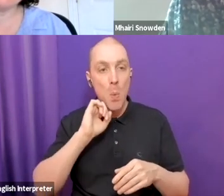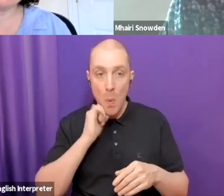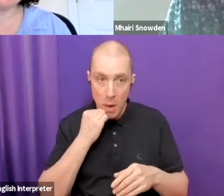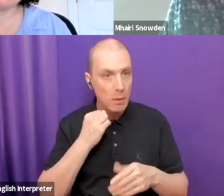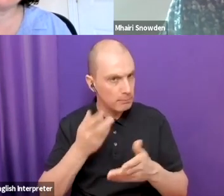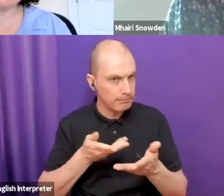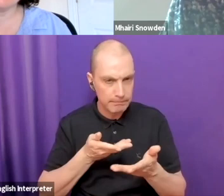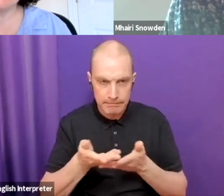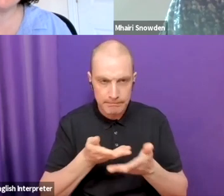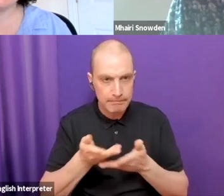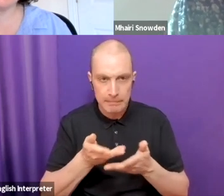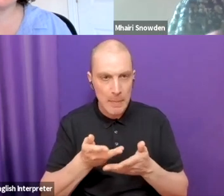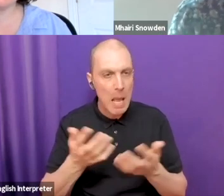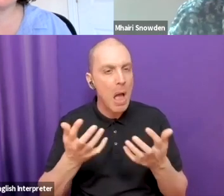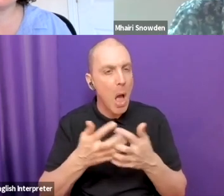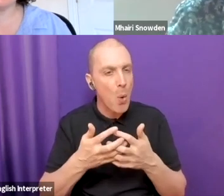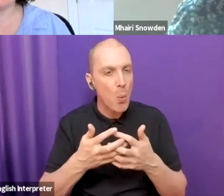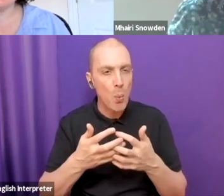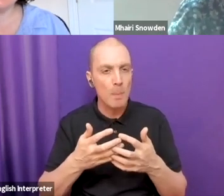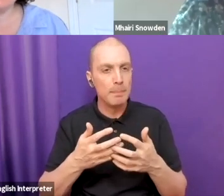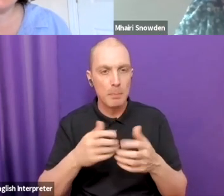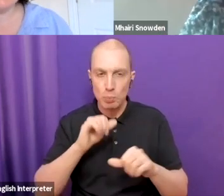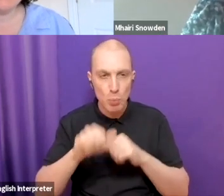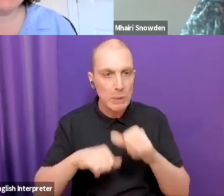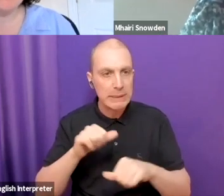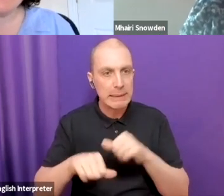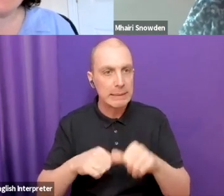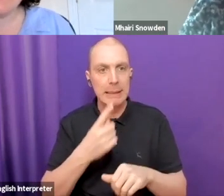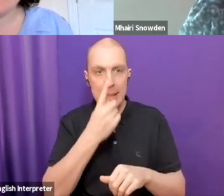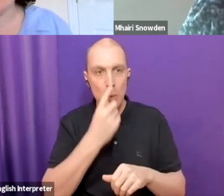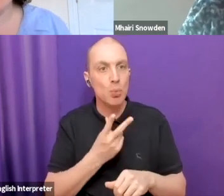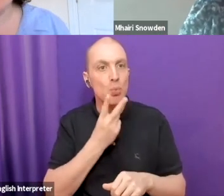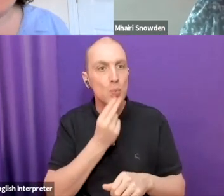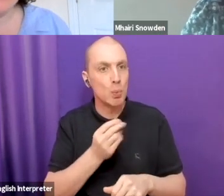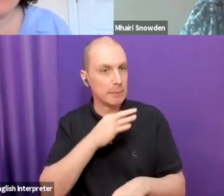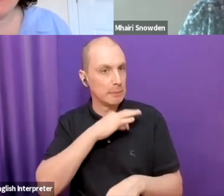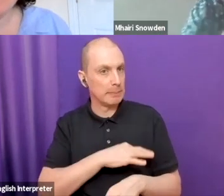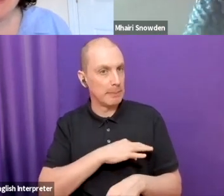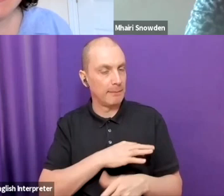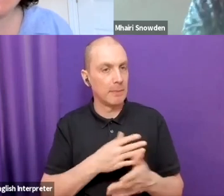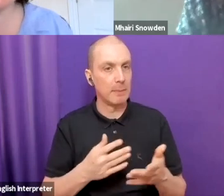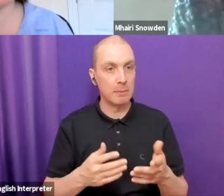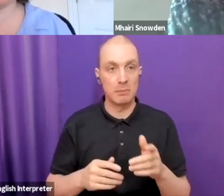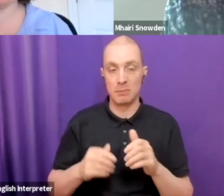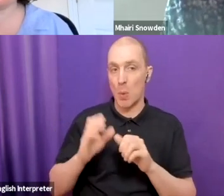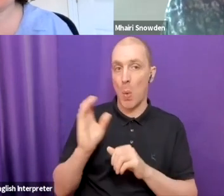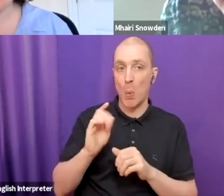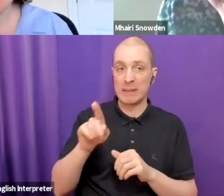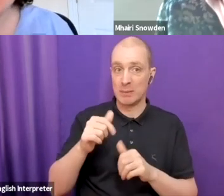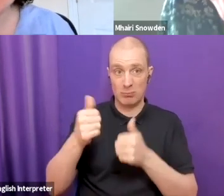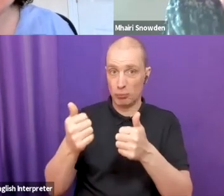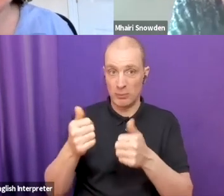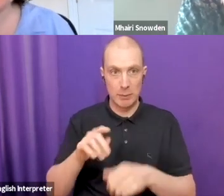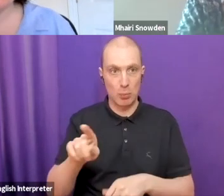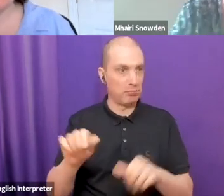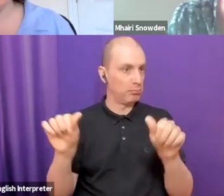you want to come in about other bits and other aspects. That was absolutely smashing. Mhairi said that in about 4 minutes flat. Thank you very